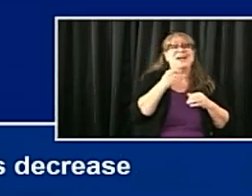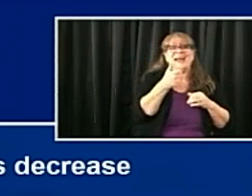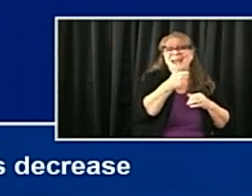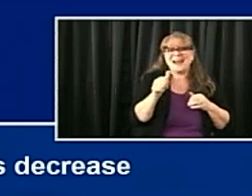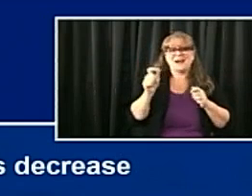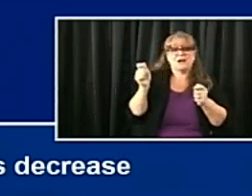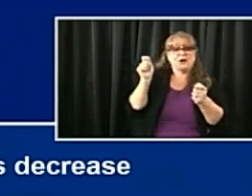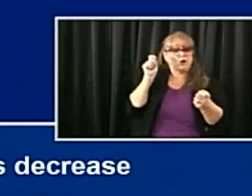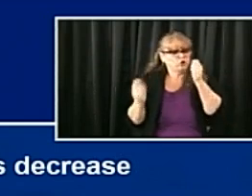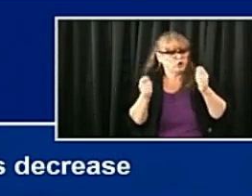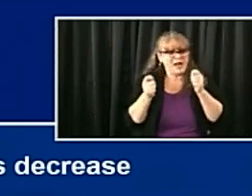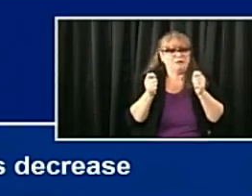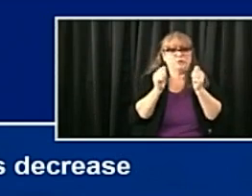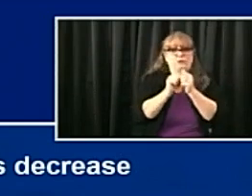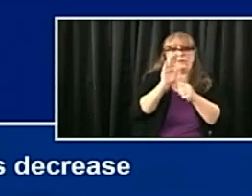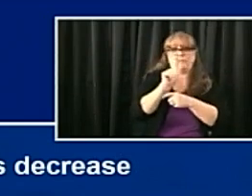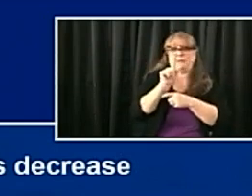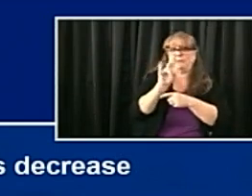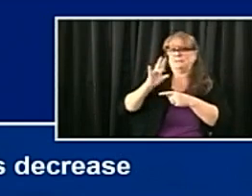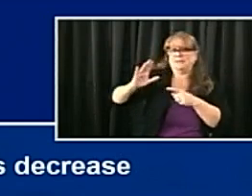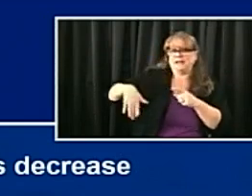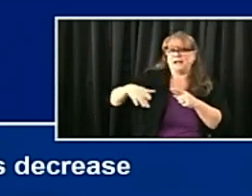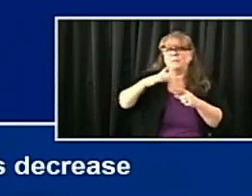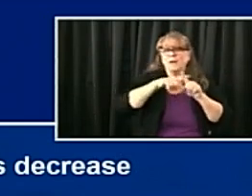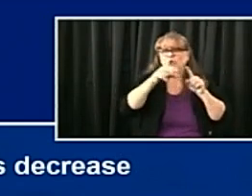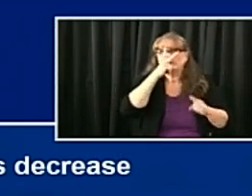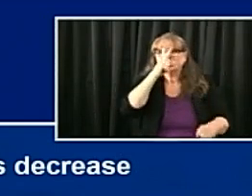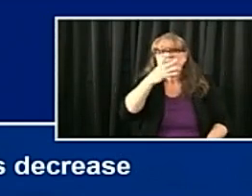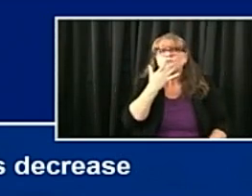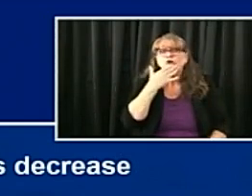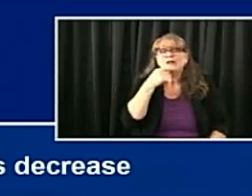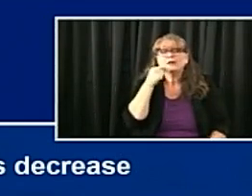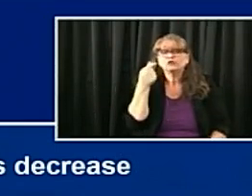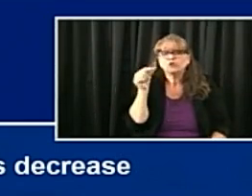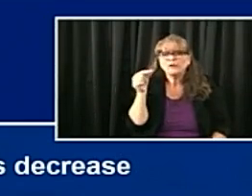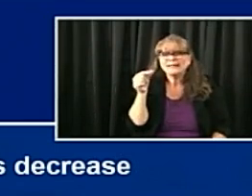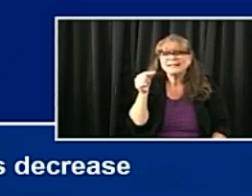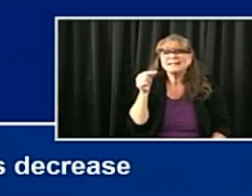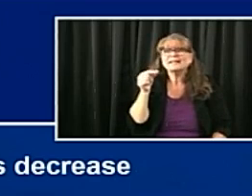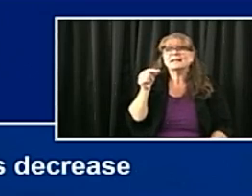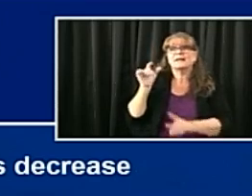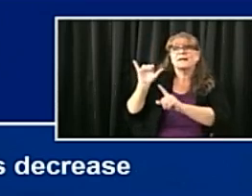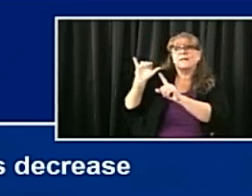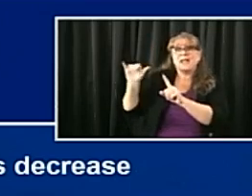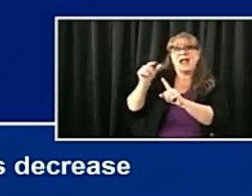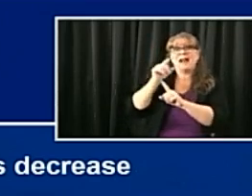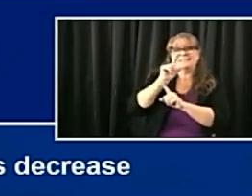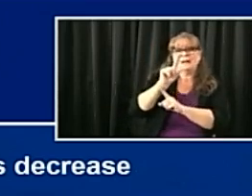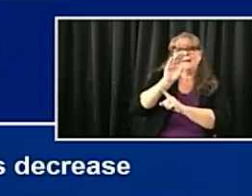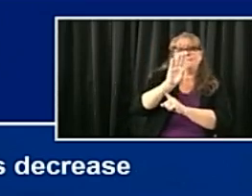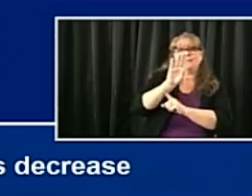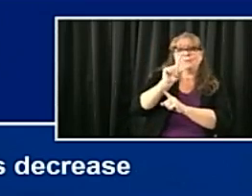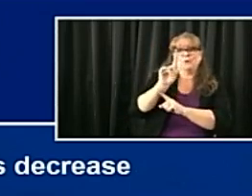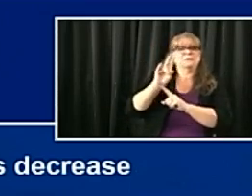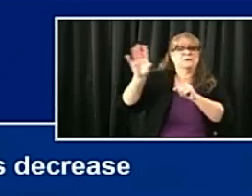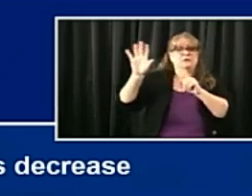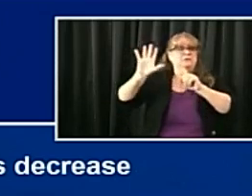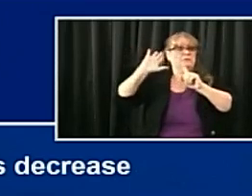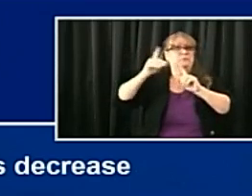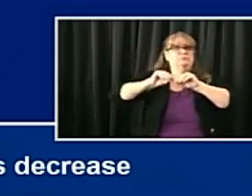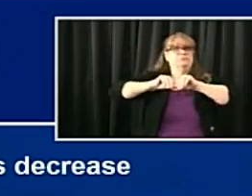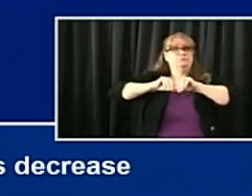in green. And then comparing that to if a variant were to become widespread in Colorado, and that would be shown in blue. And clearly here you can